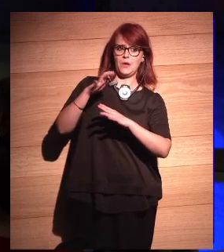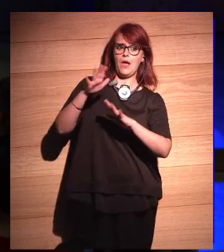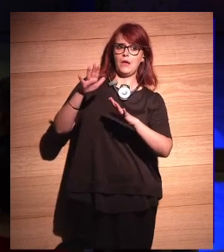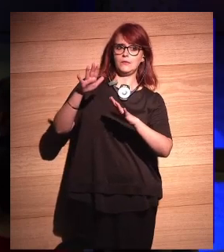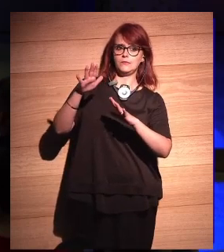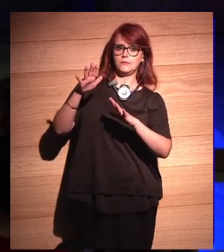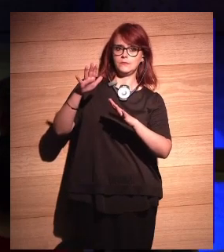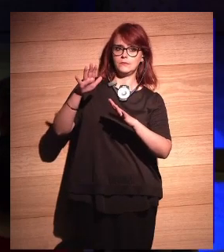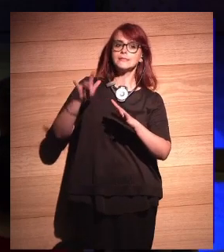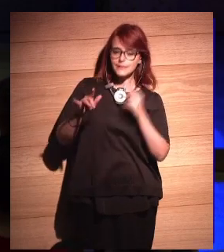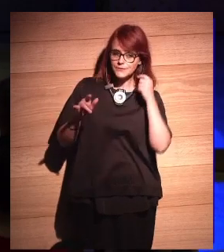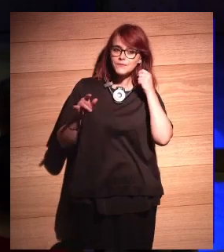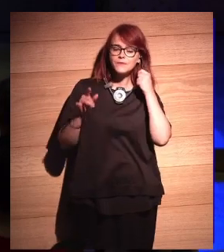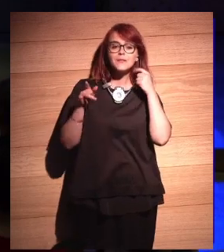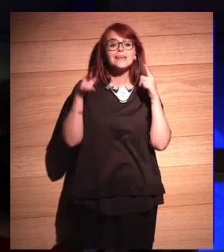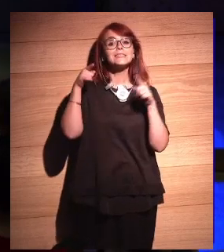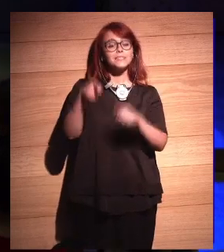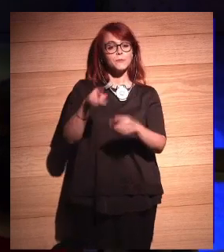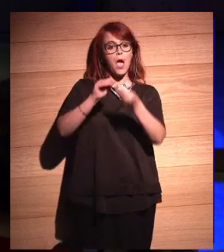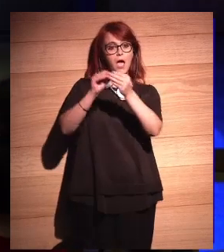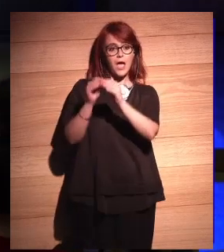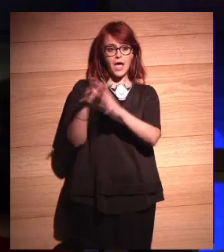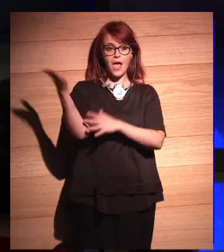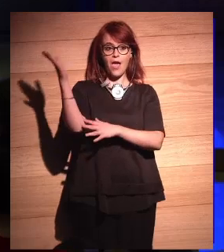I've been developing these beautiful gloves